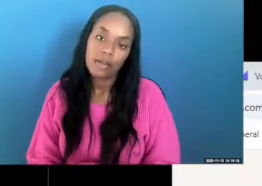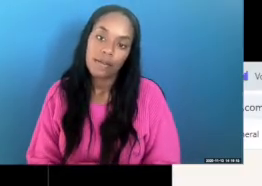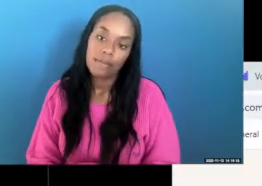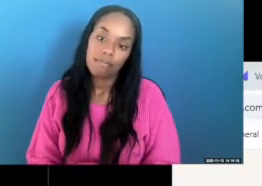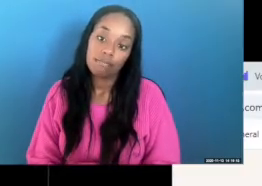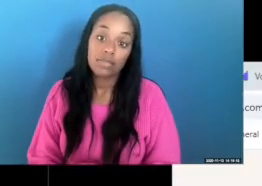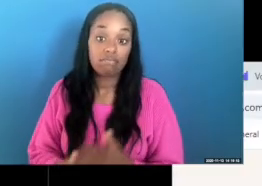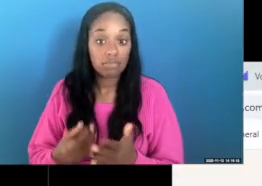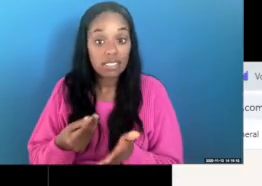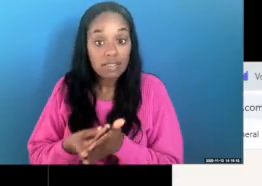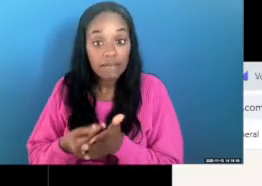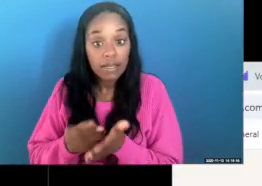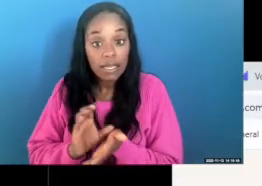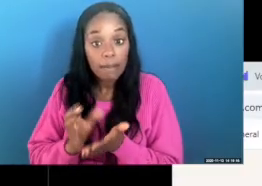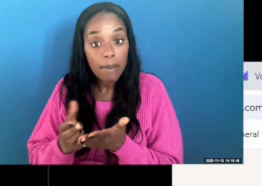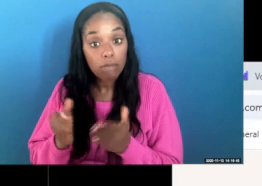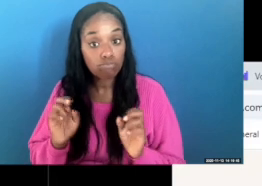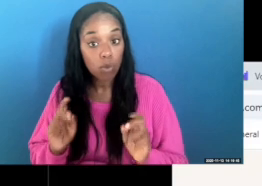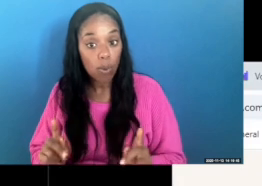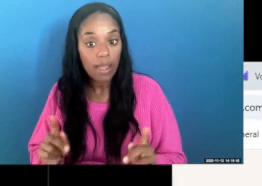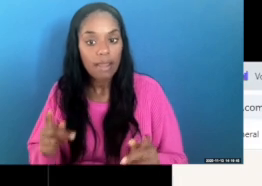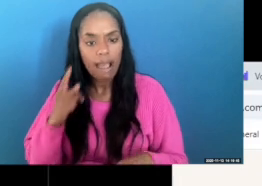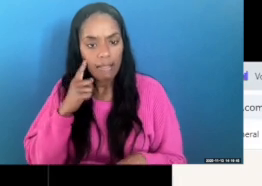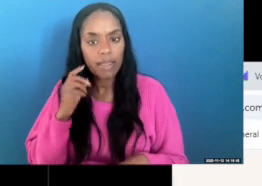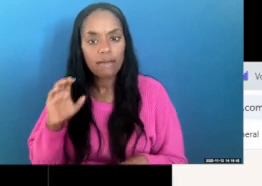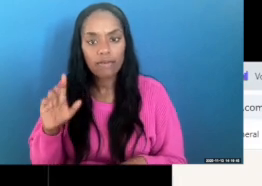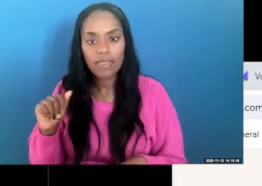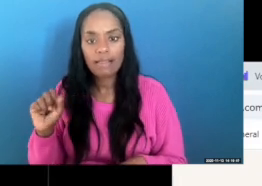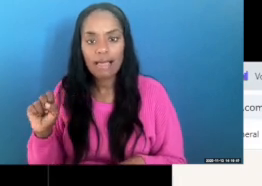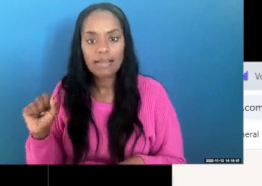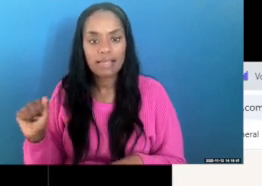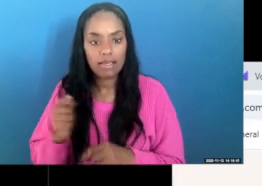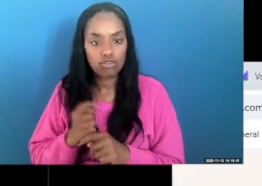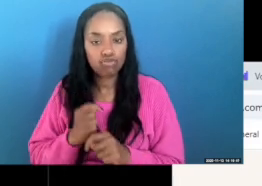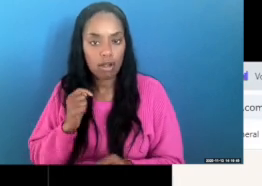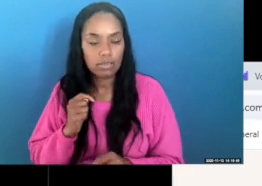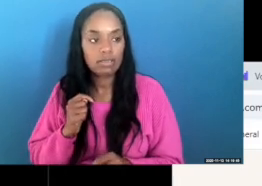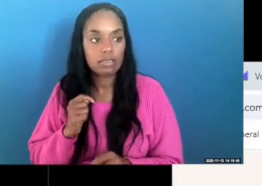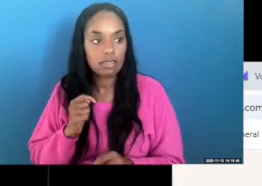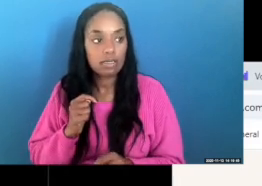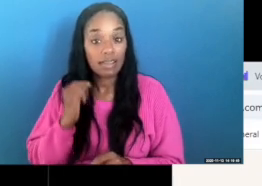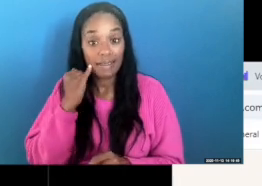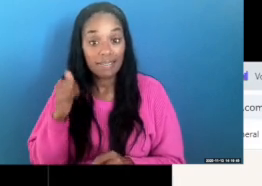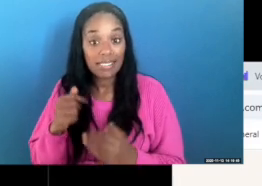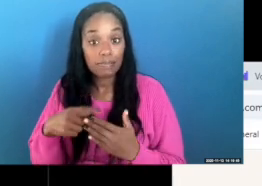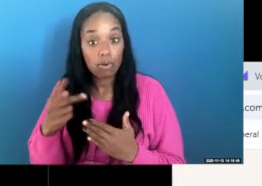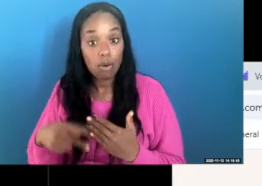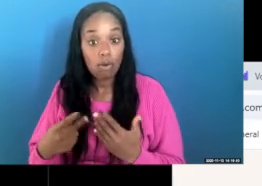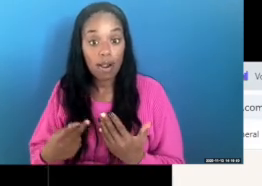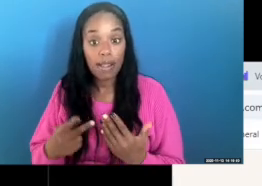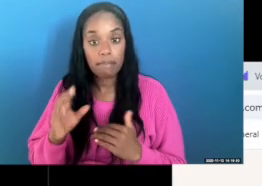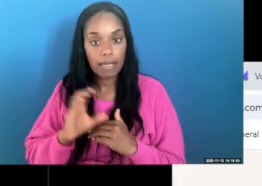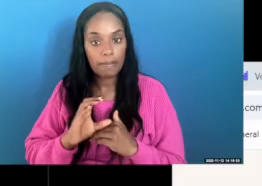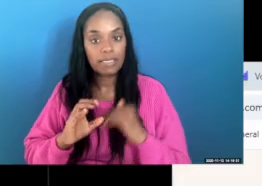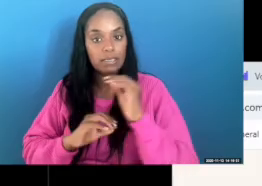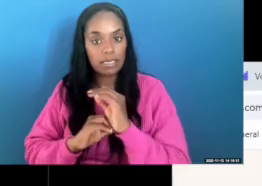don't be stingy. Let's lean in on helping to really drive this transition as much as possible. In terms of